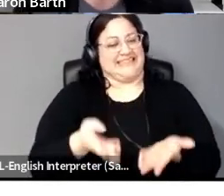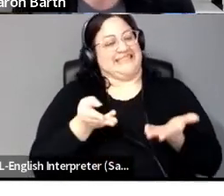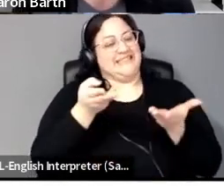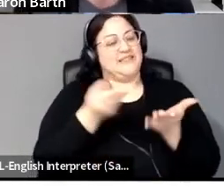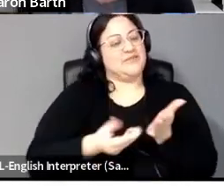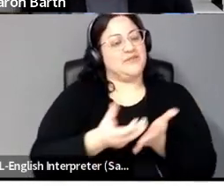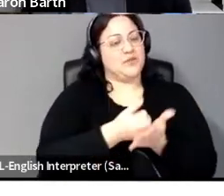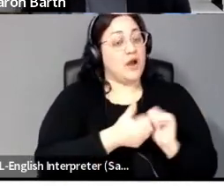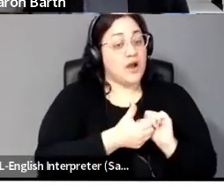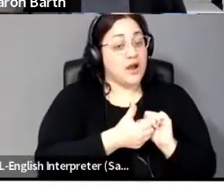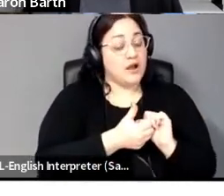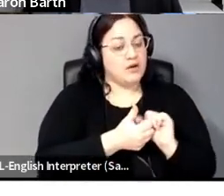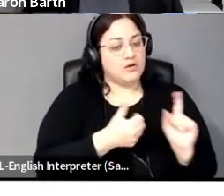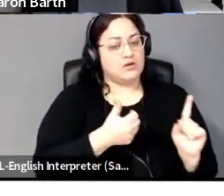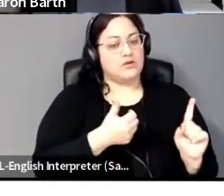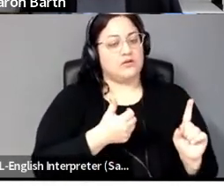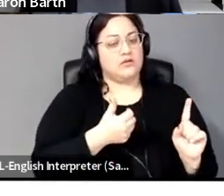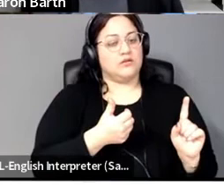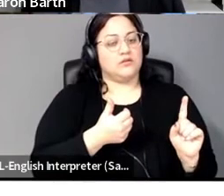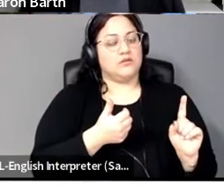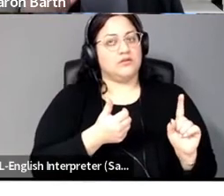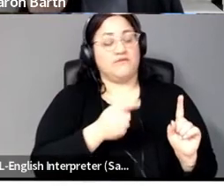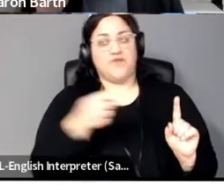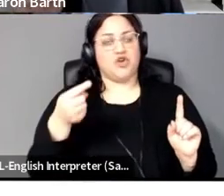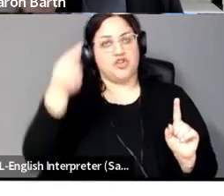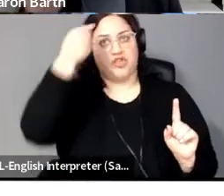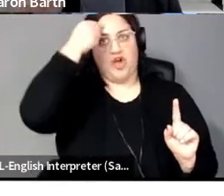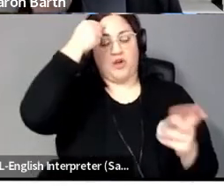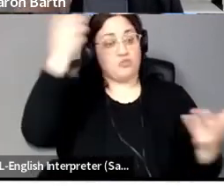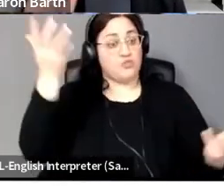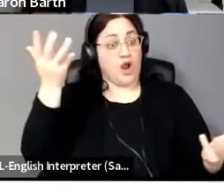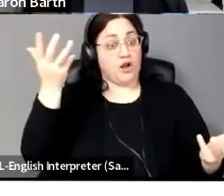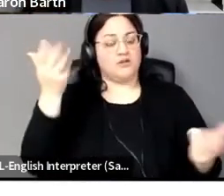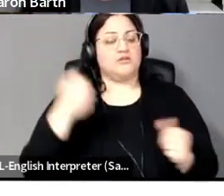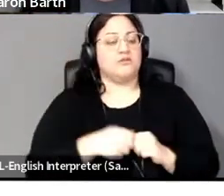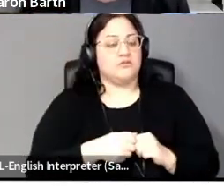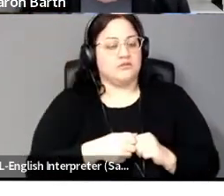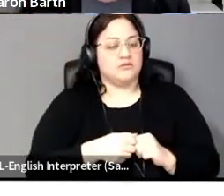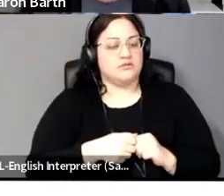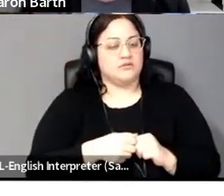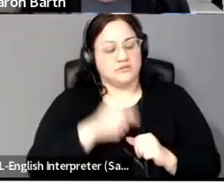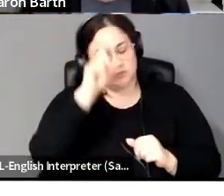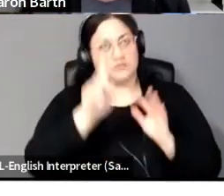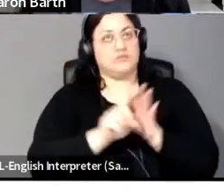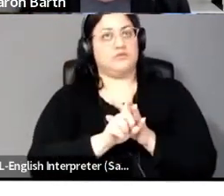reduce costs. Whatever the answer is, it doesn't matter, but that there will be something that immediately pops into your head.